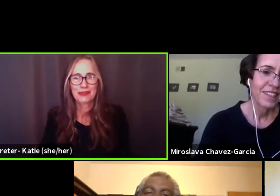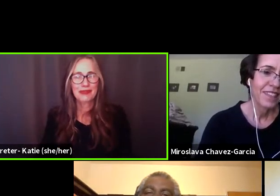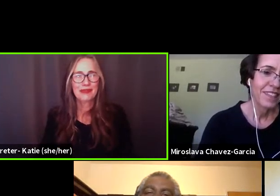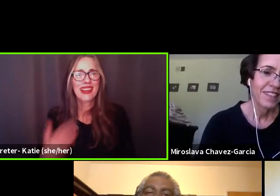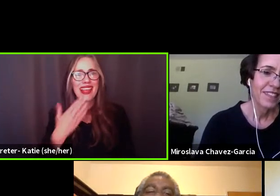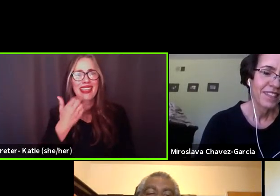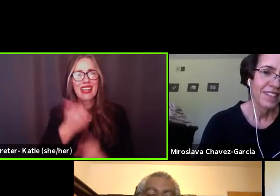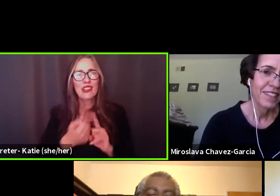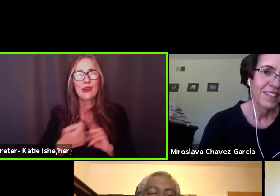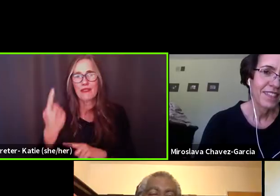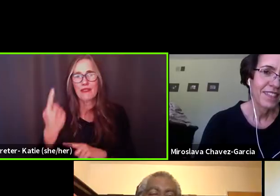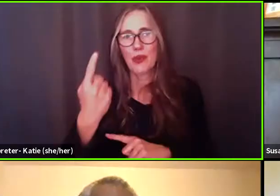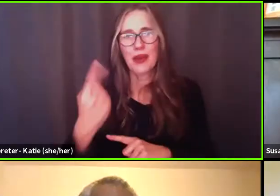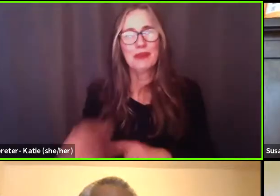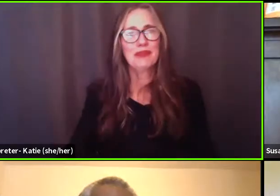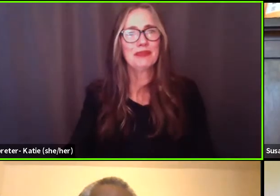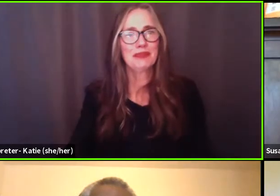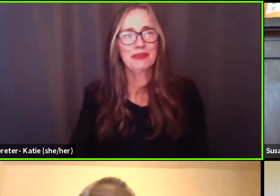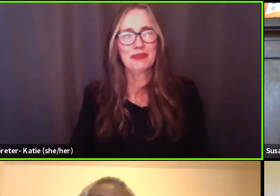you very much